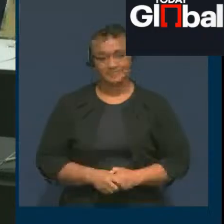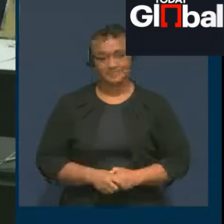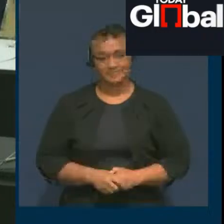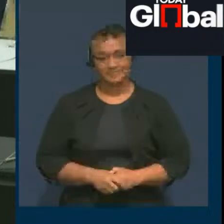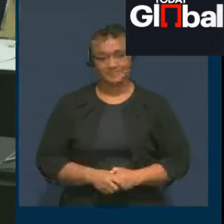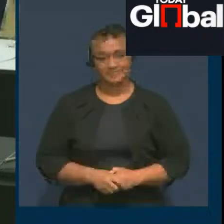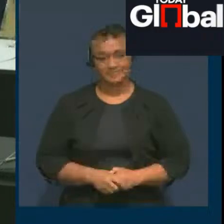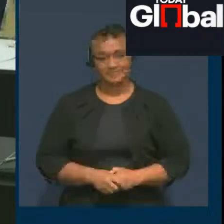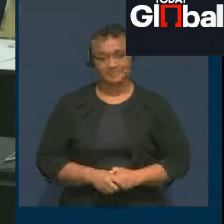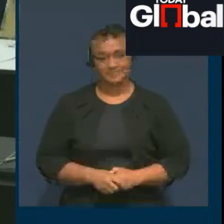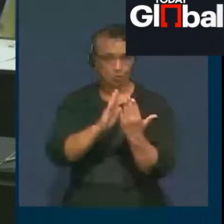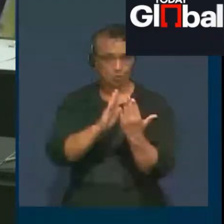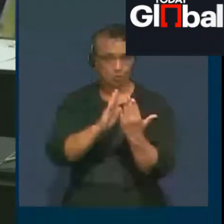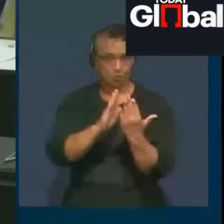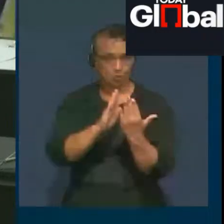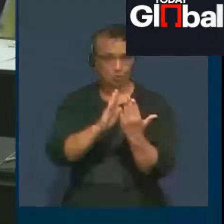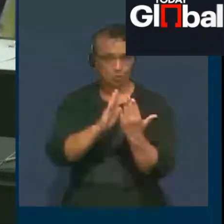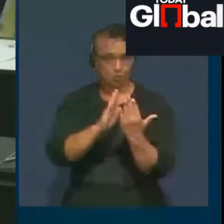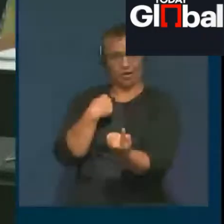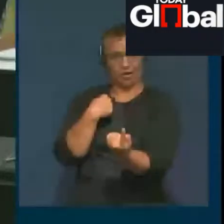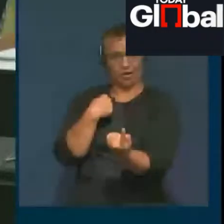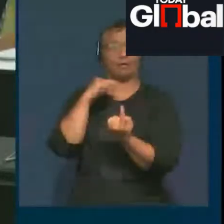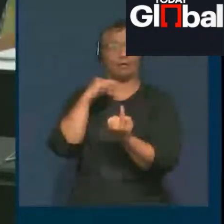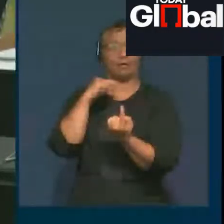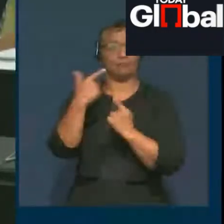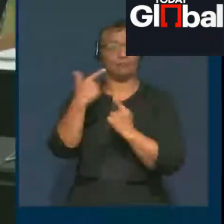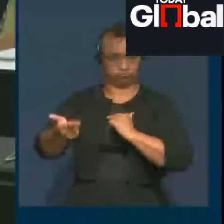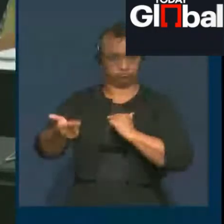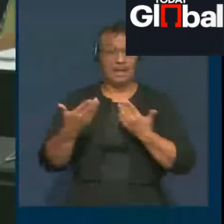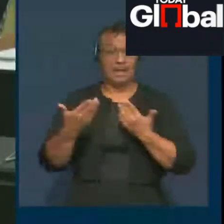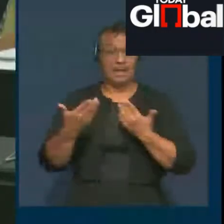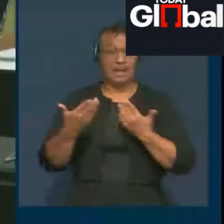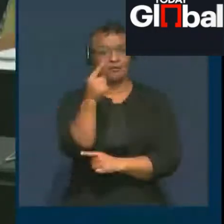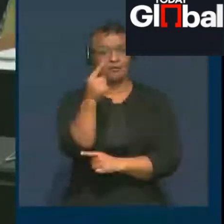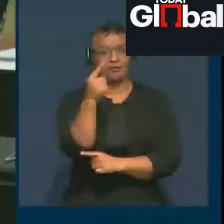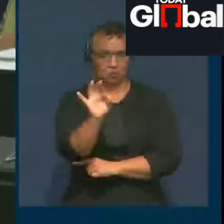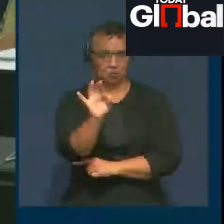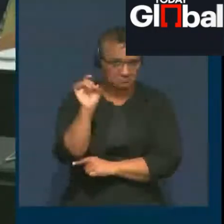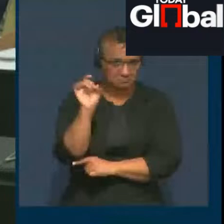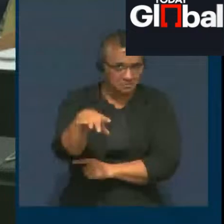that we have a direct dialogue. I'd like to ask my first question now.